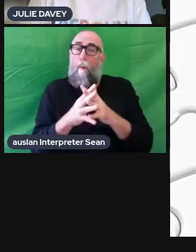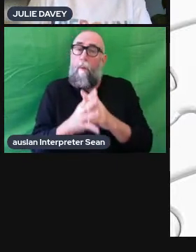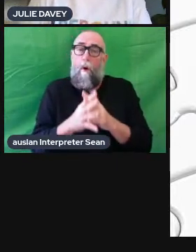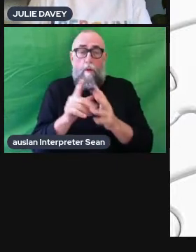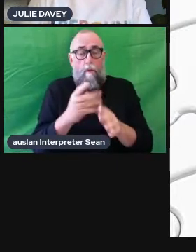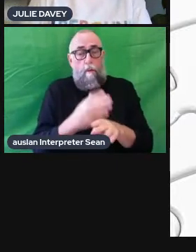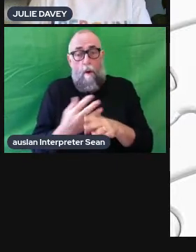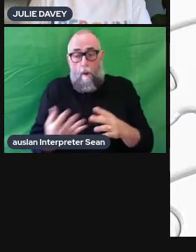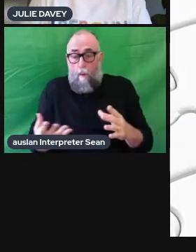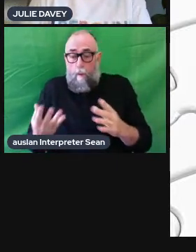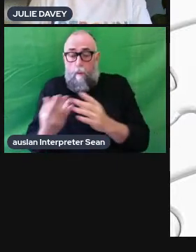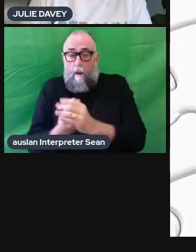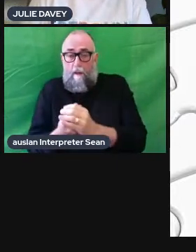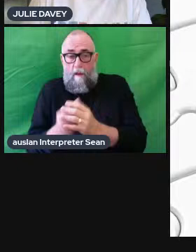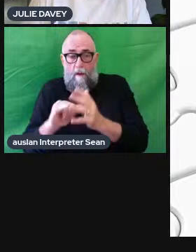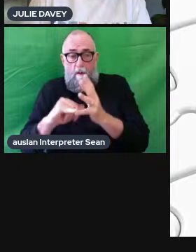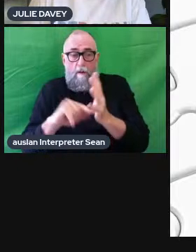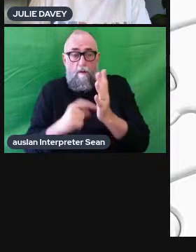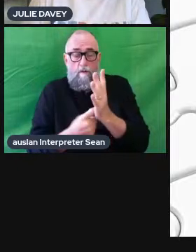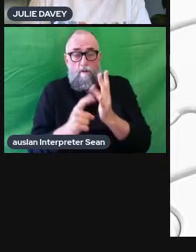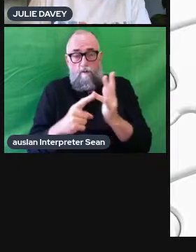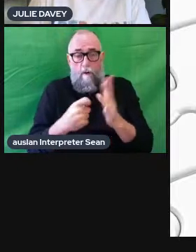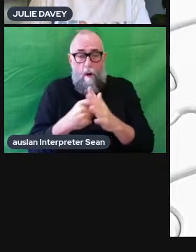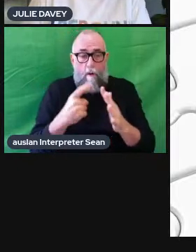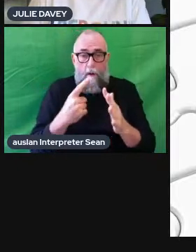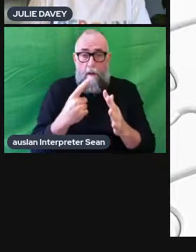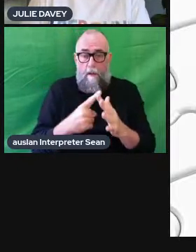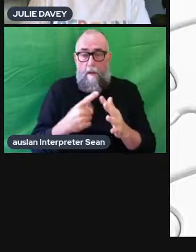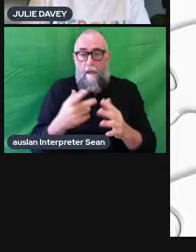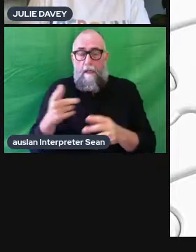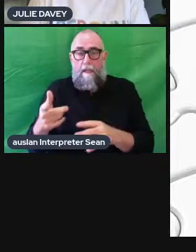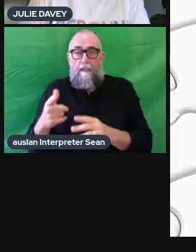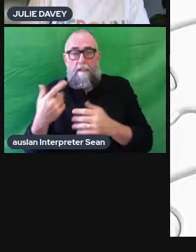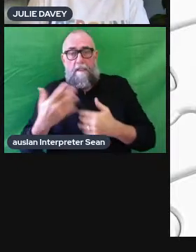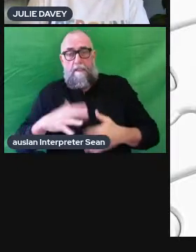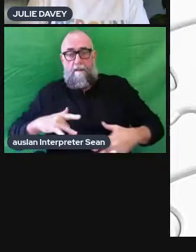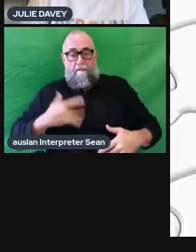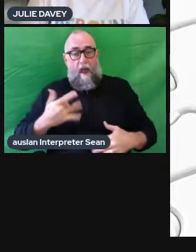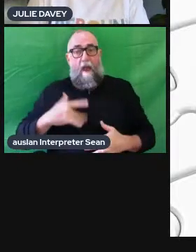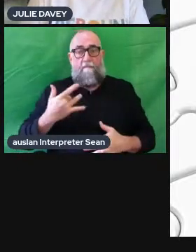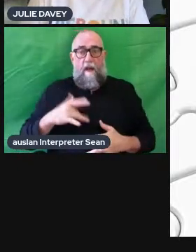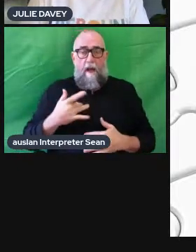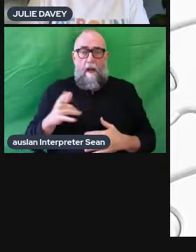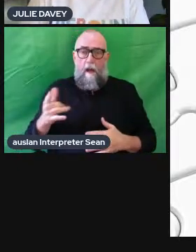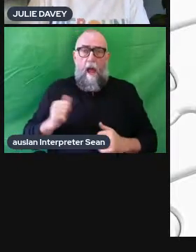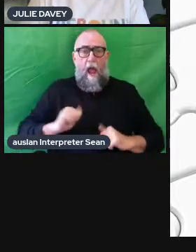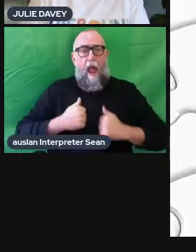with. Our group had an enormous range of skills and